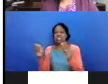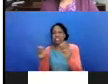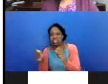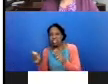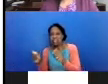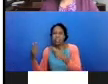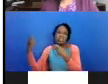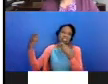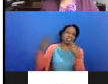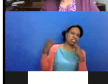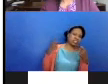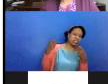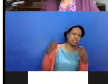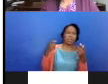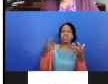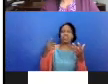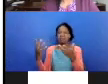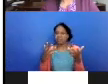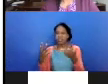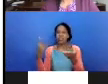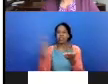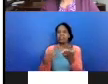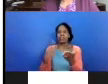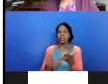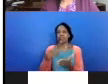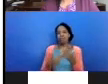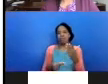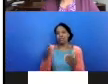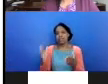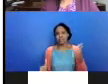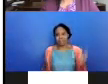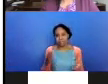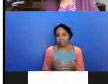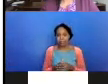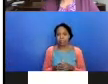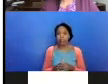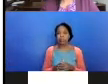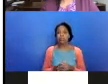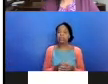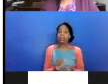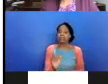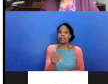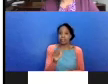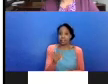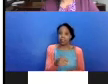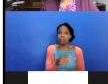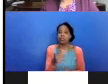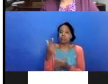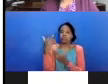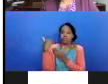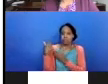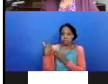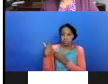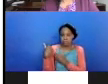men responsible. But what I actually find is that if I can move into a space